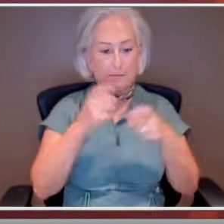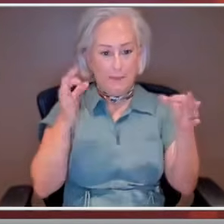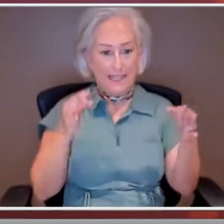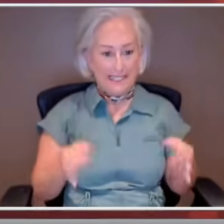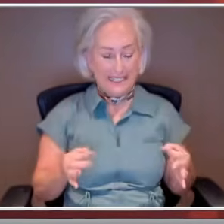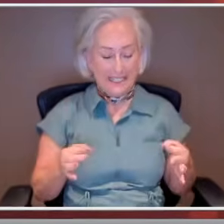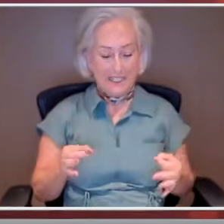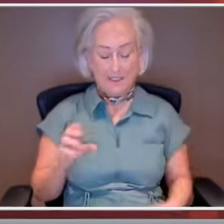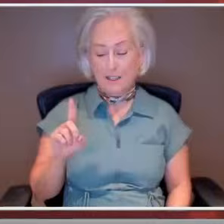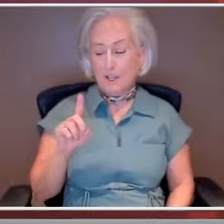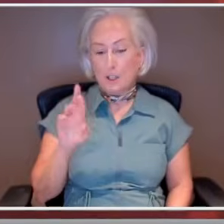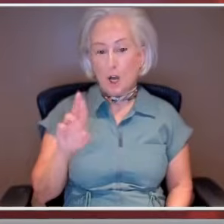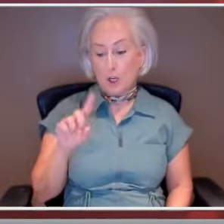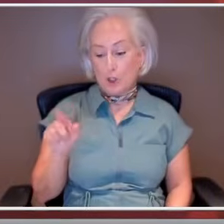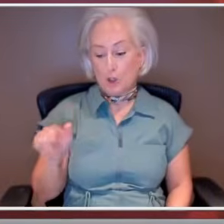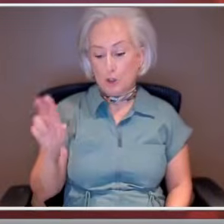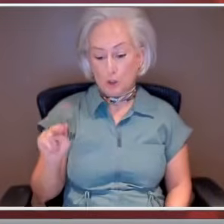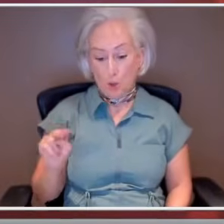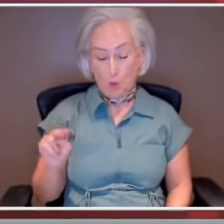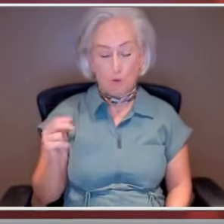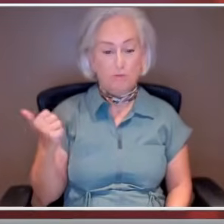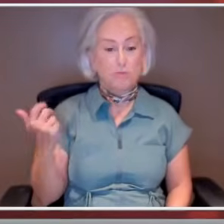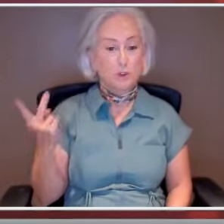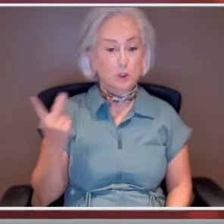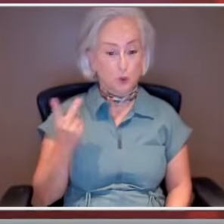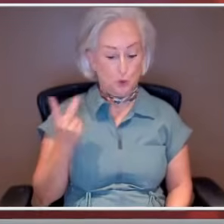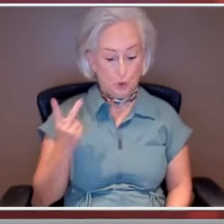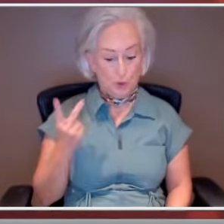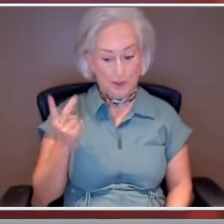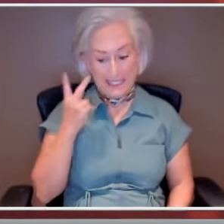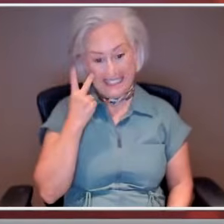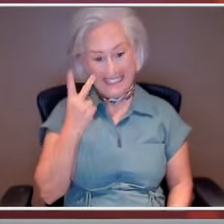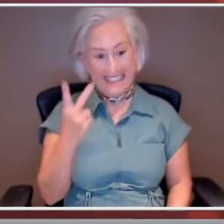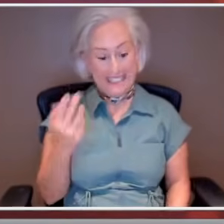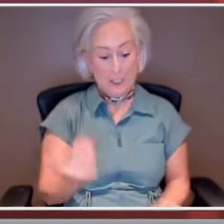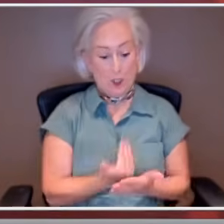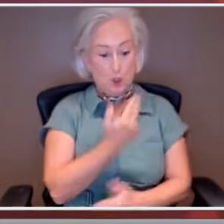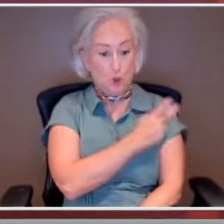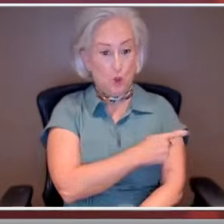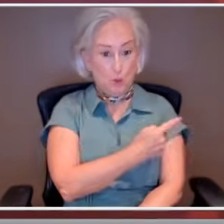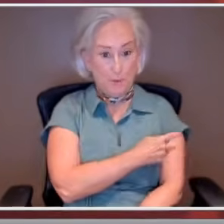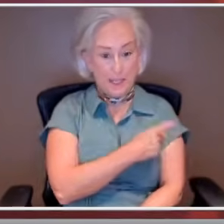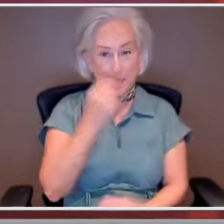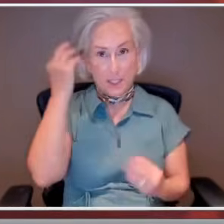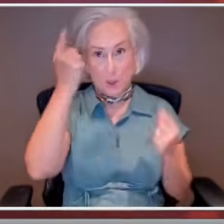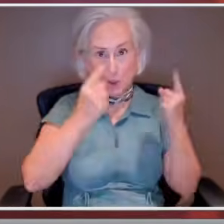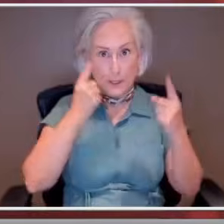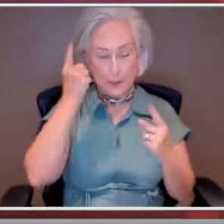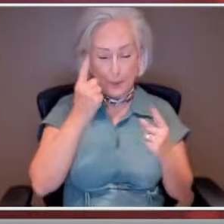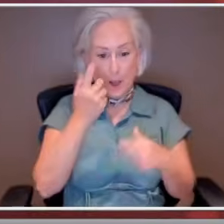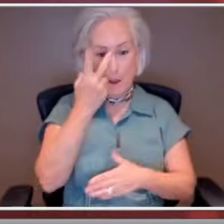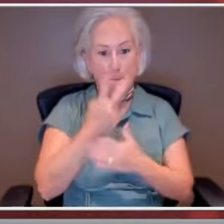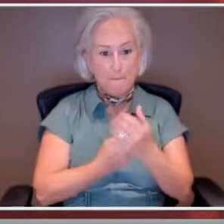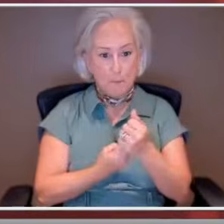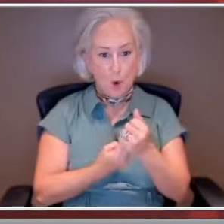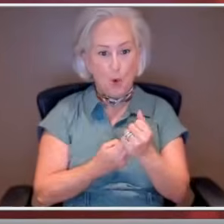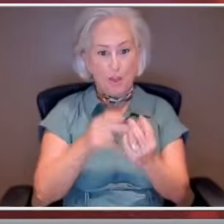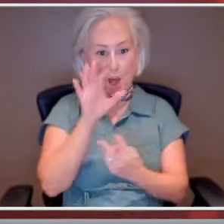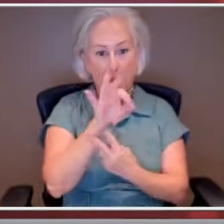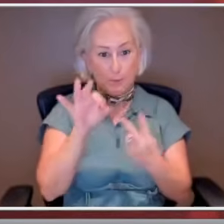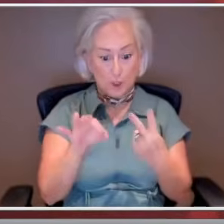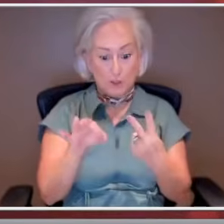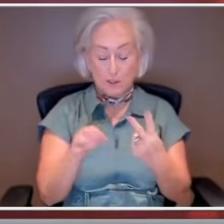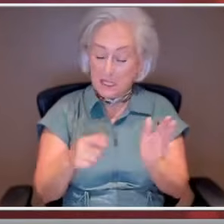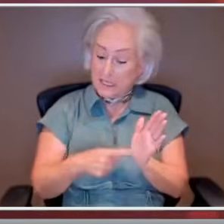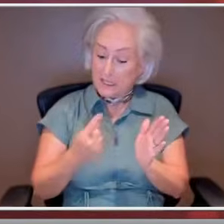and I often, when we see a new patient for a pulmonary valve replacement, we do consider both options, and sometimes both are great options and we